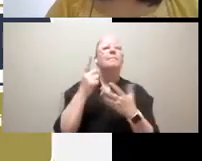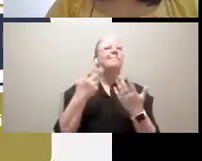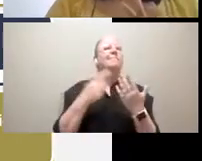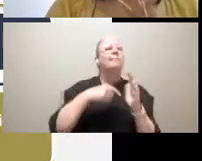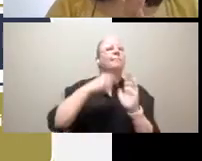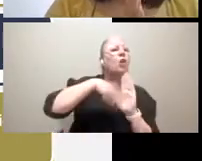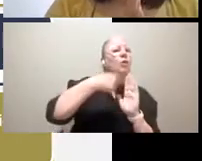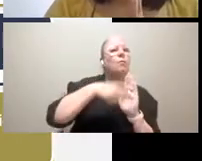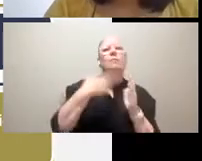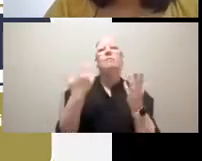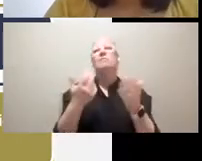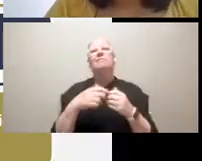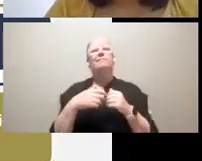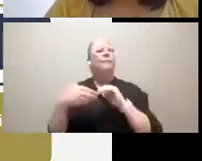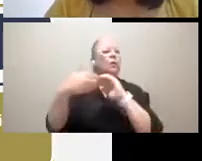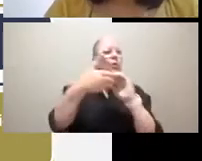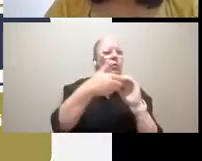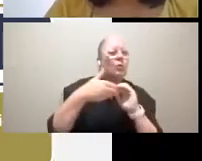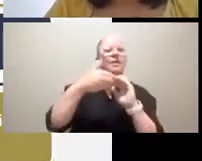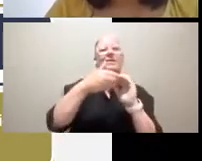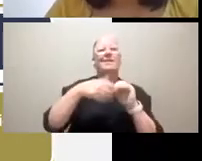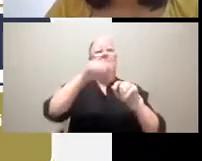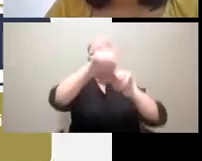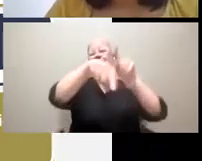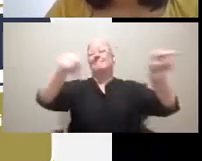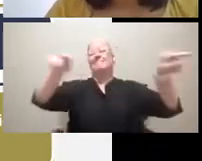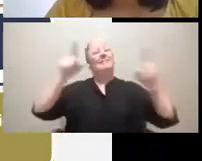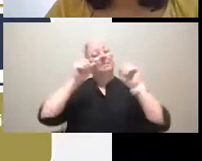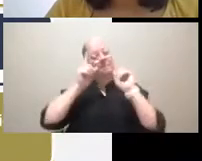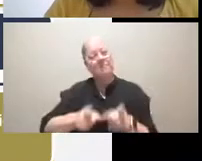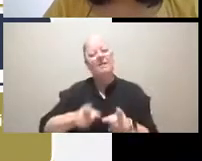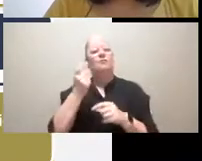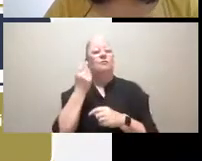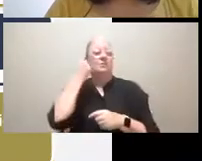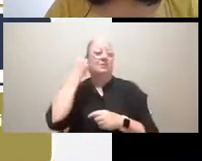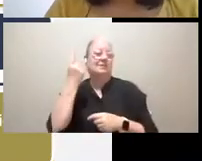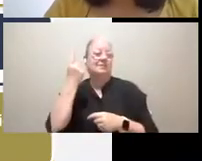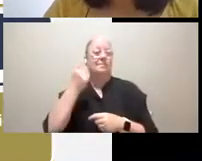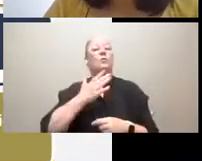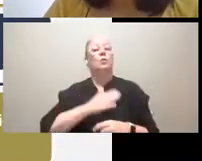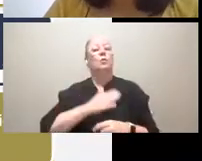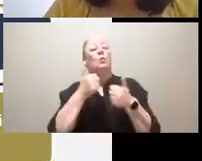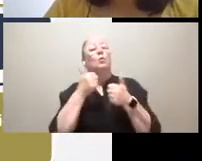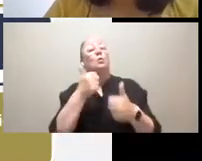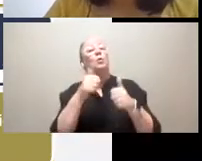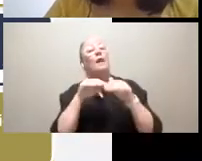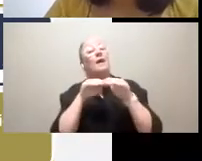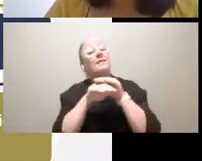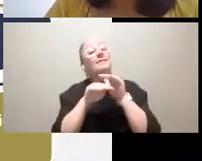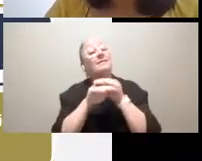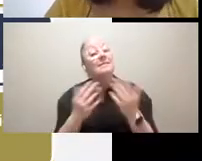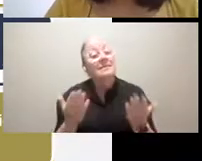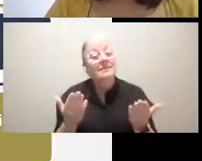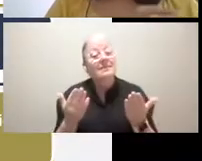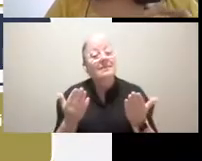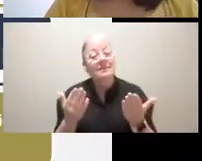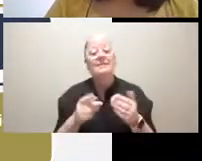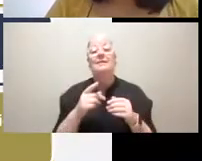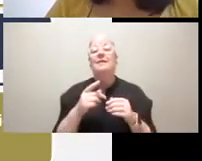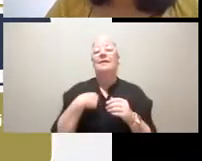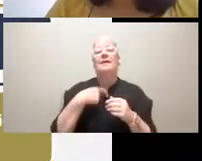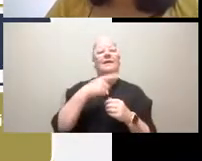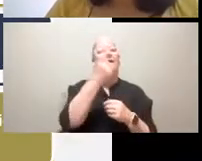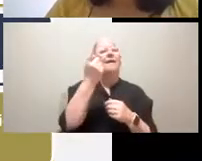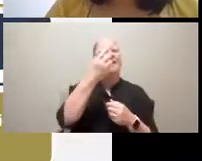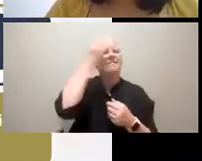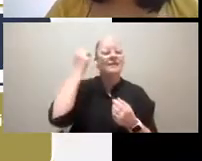And all these policies must be in accessible format. We often forget people with blindness. There are so